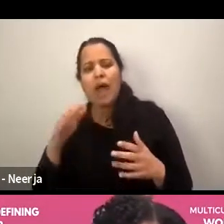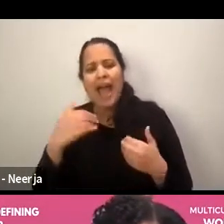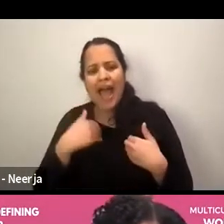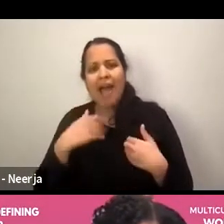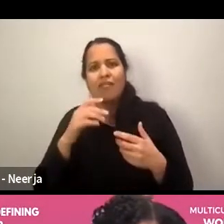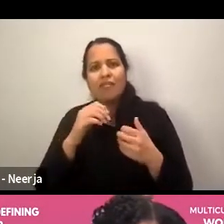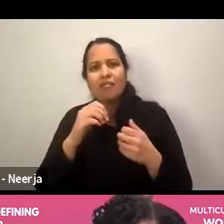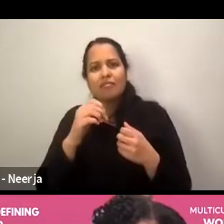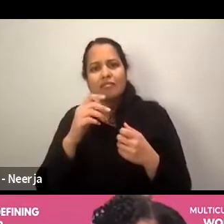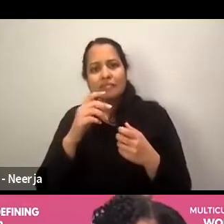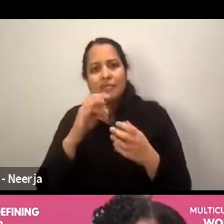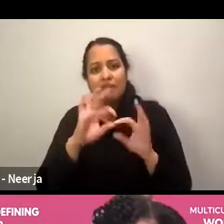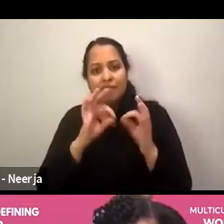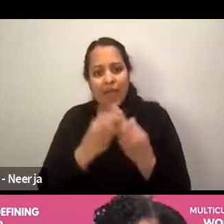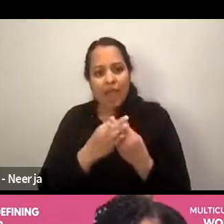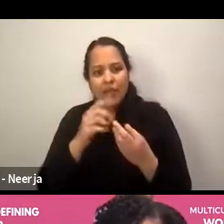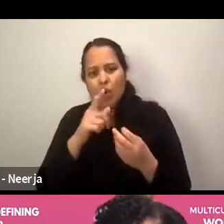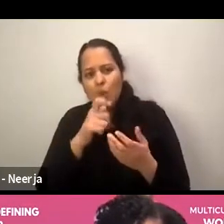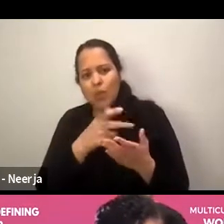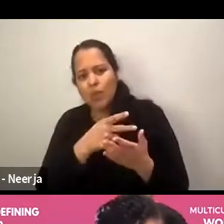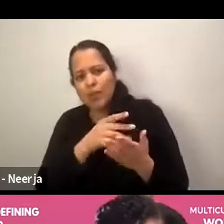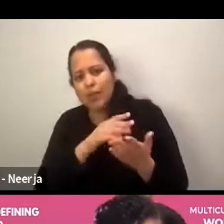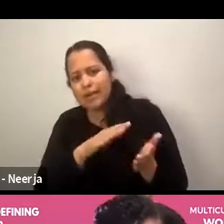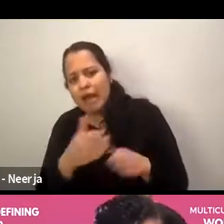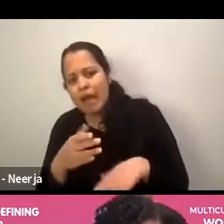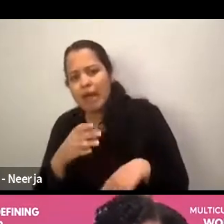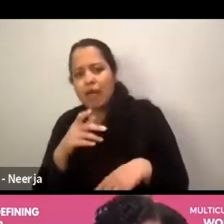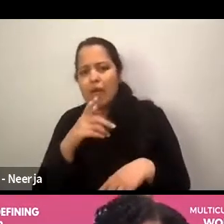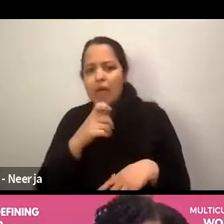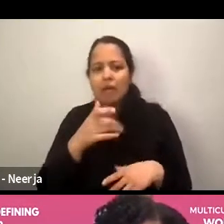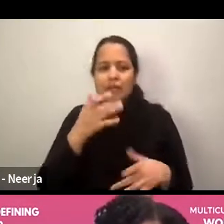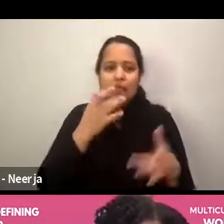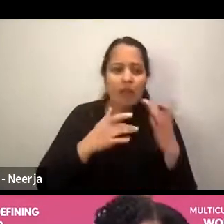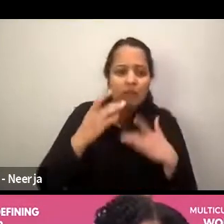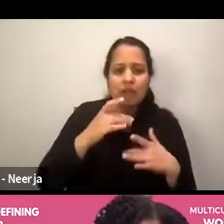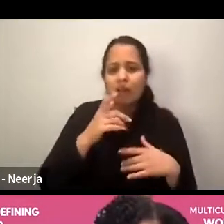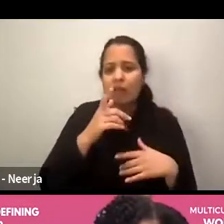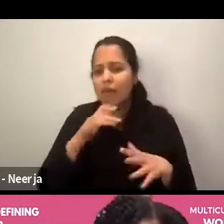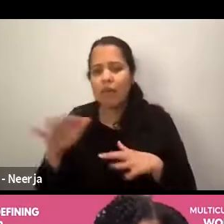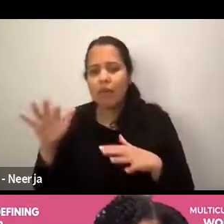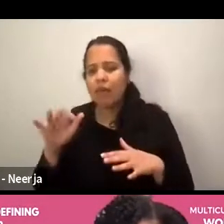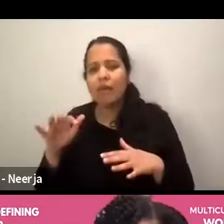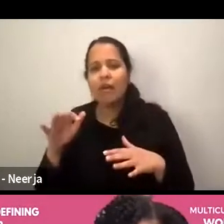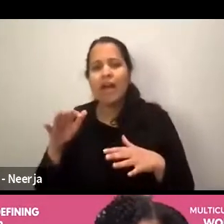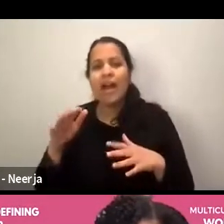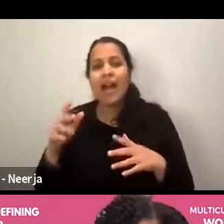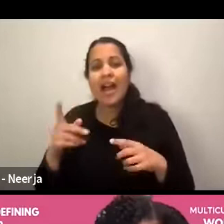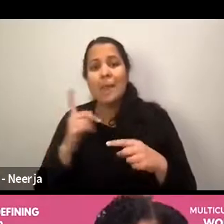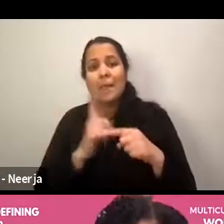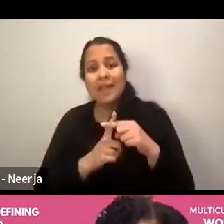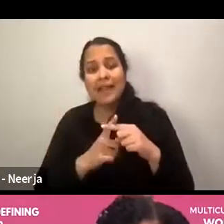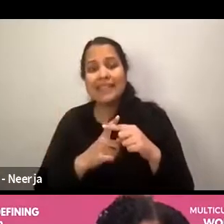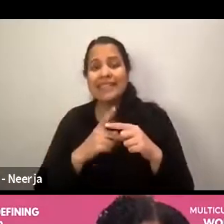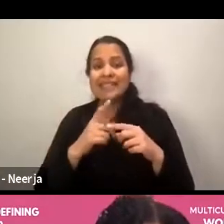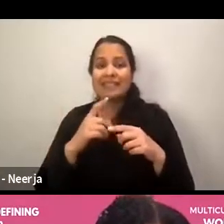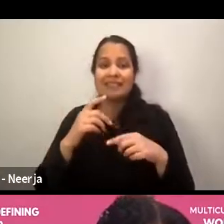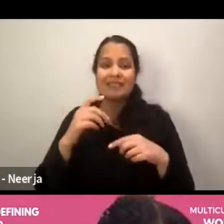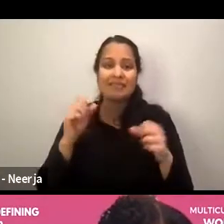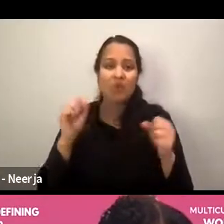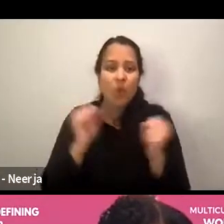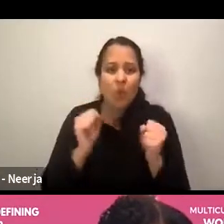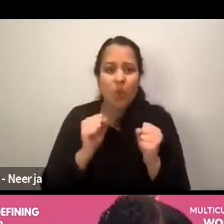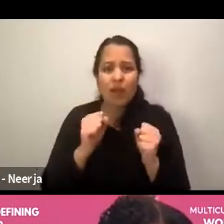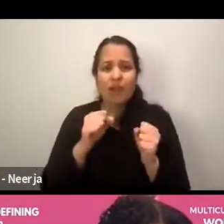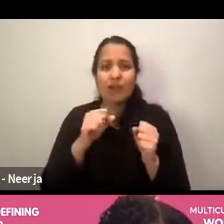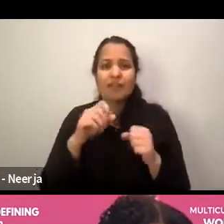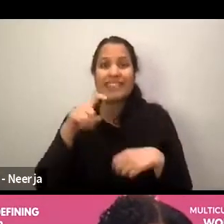passed away. And then you add, the elements of, the freezing temperatures and weather inclement in